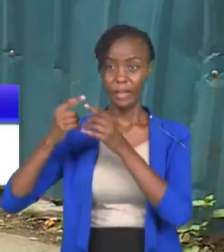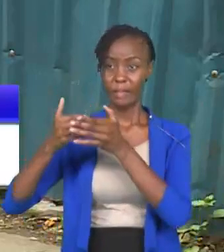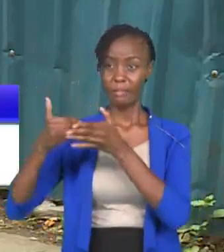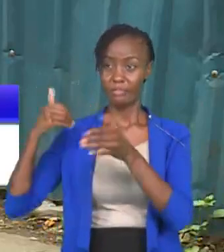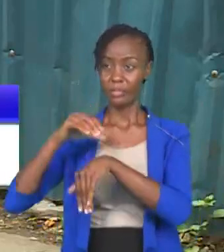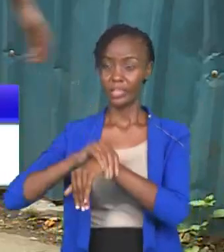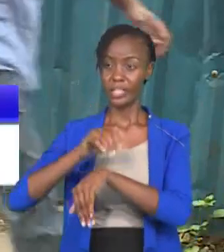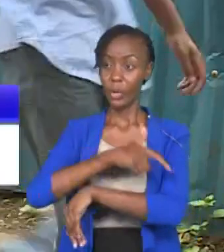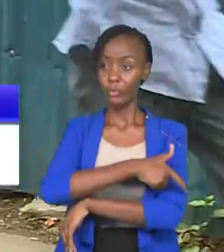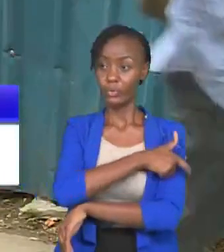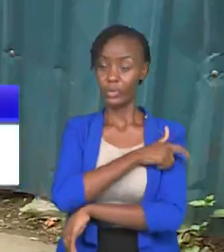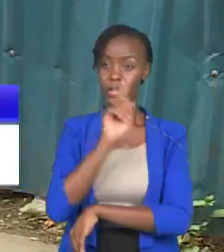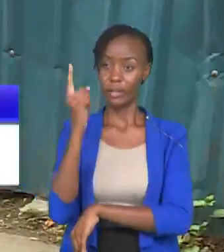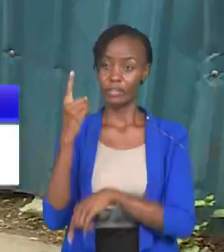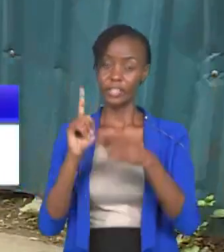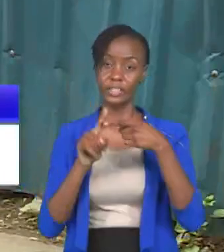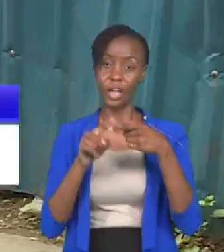cost.